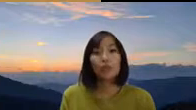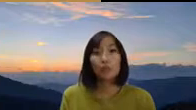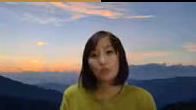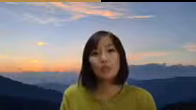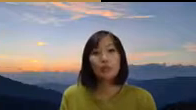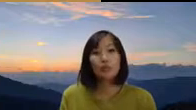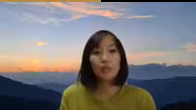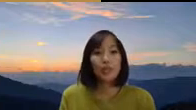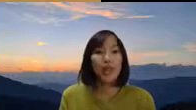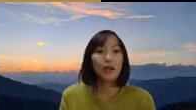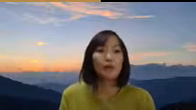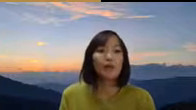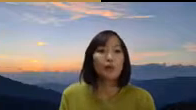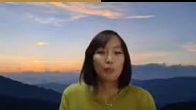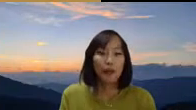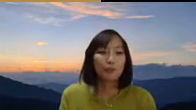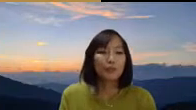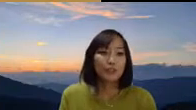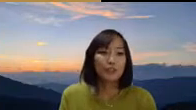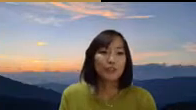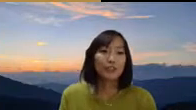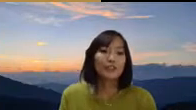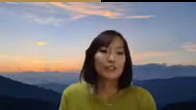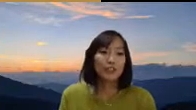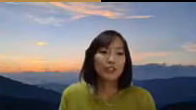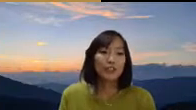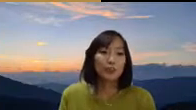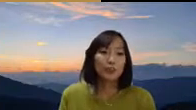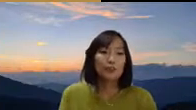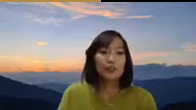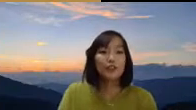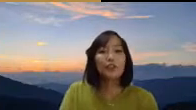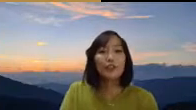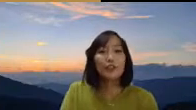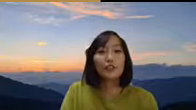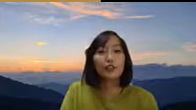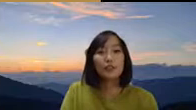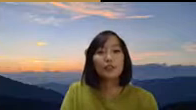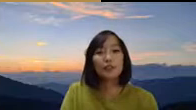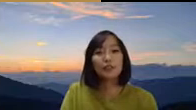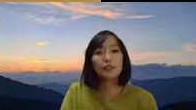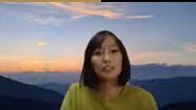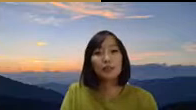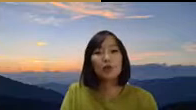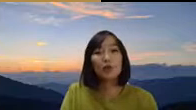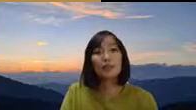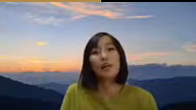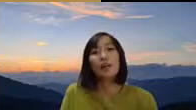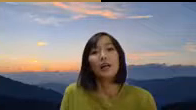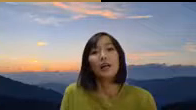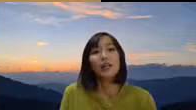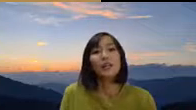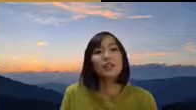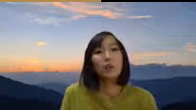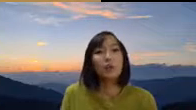future. To name a few, we have Gopal Mitra, Senior Social Affairs Officer from Disability Team